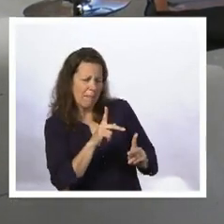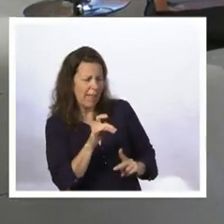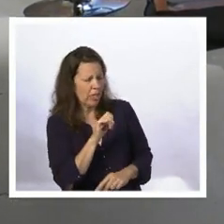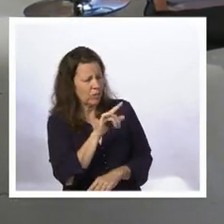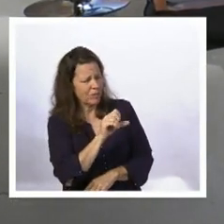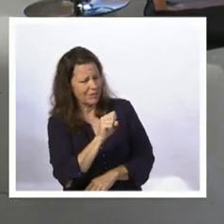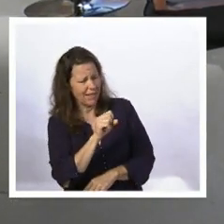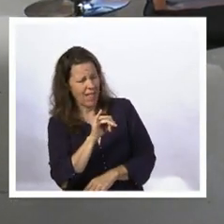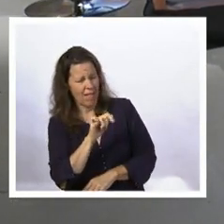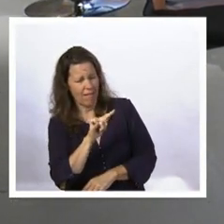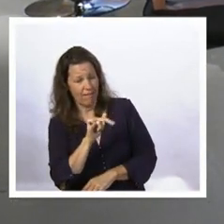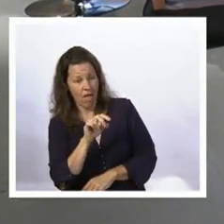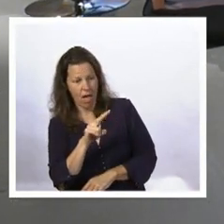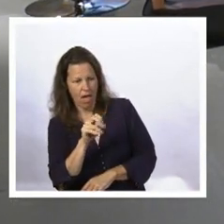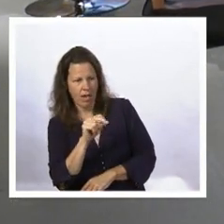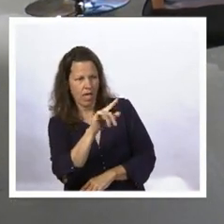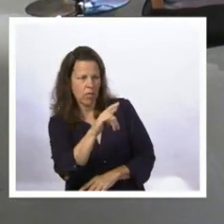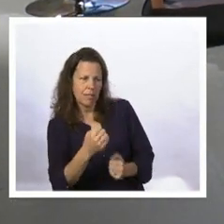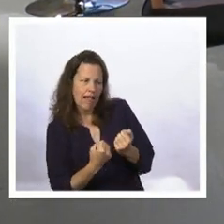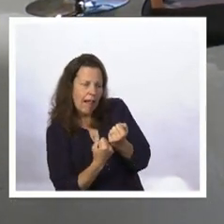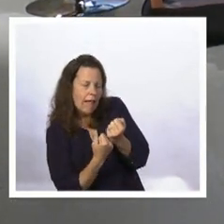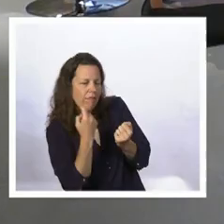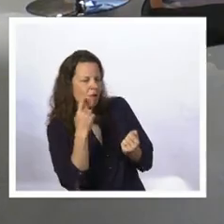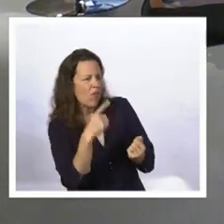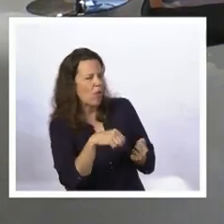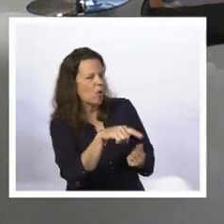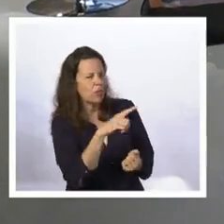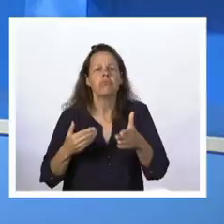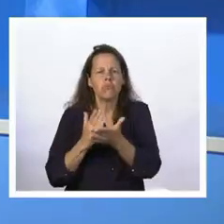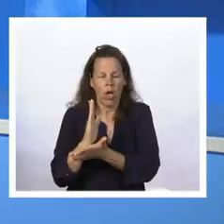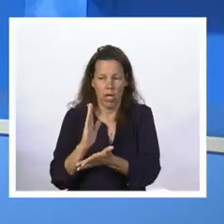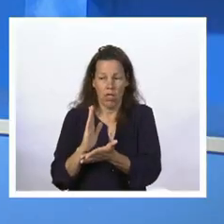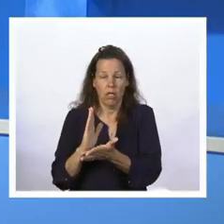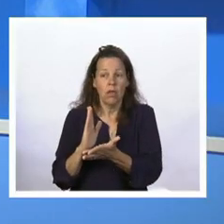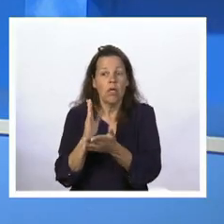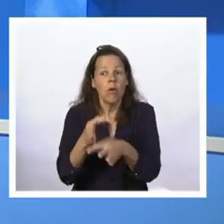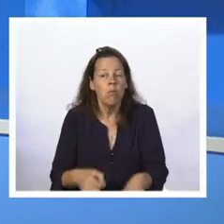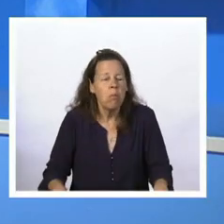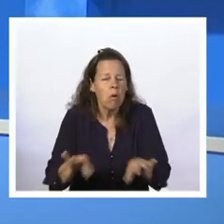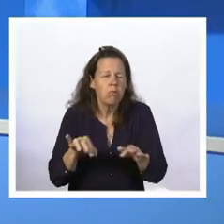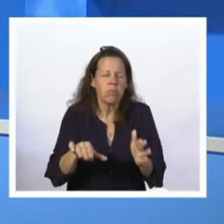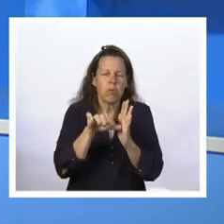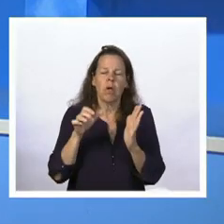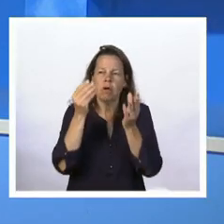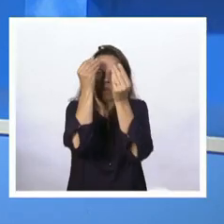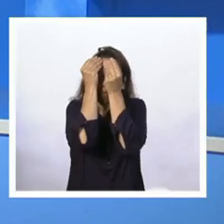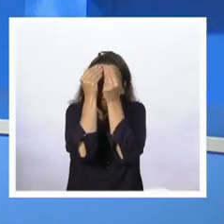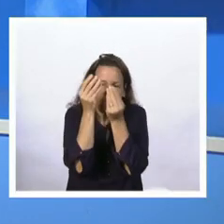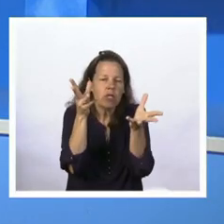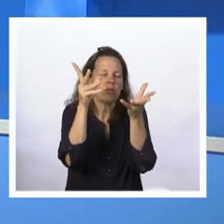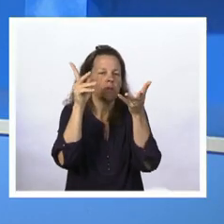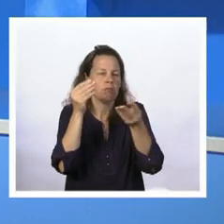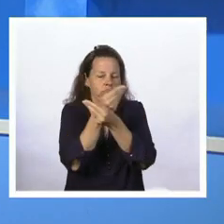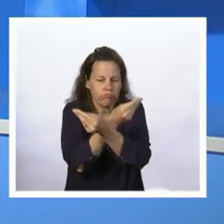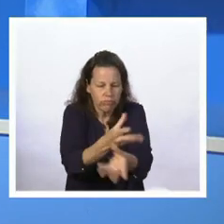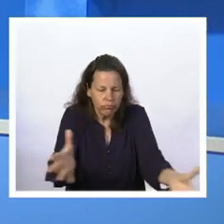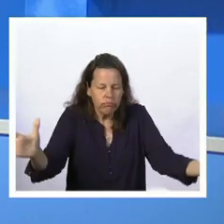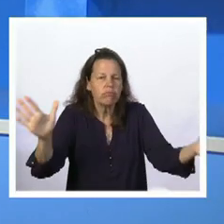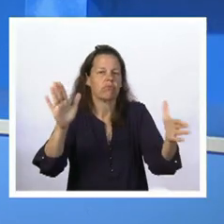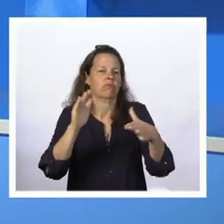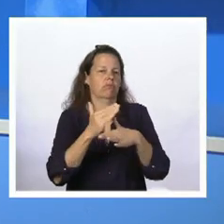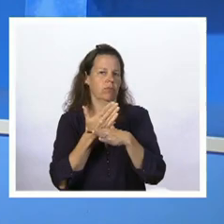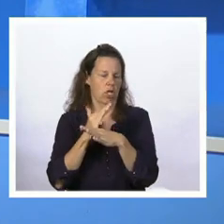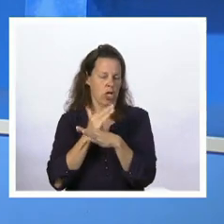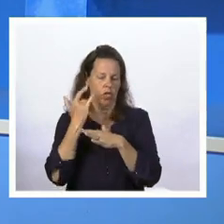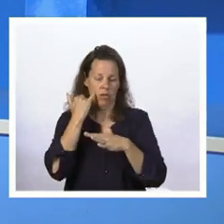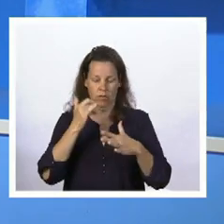don't necessarily have the wherewithal to be able to advocate for themselves. If there are questions, if there are concerns, if